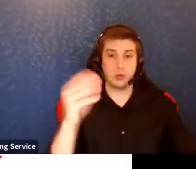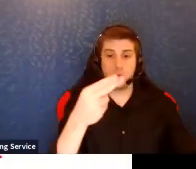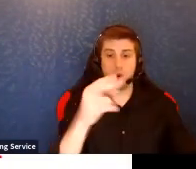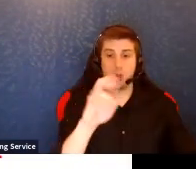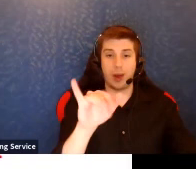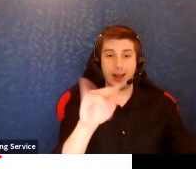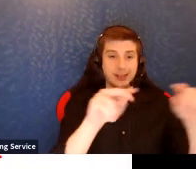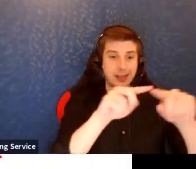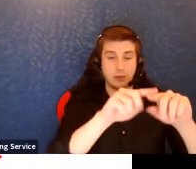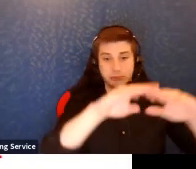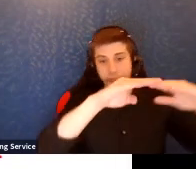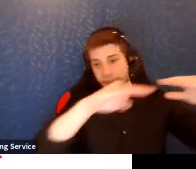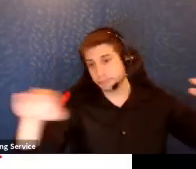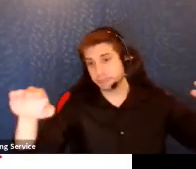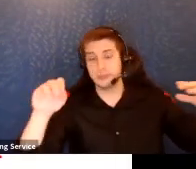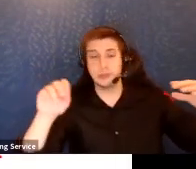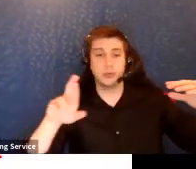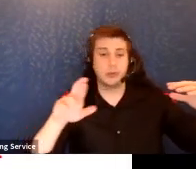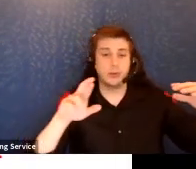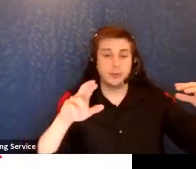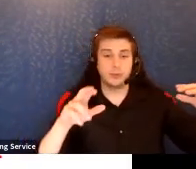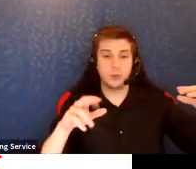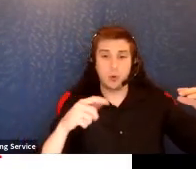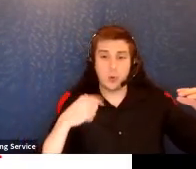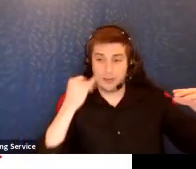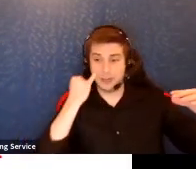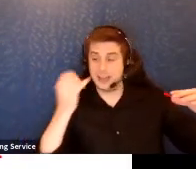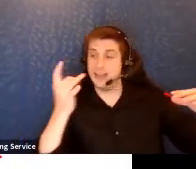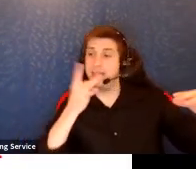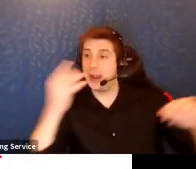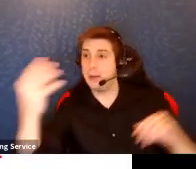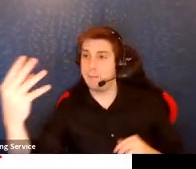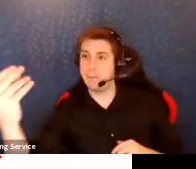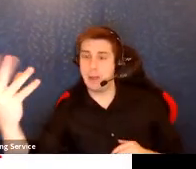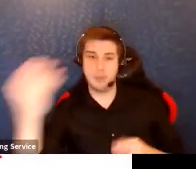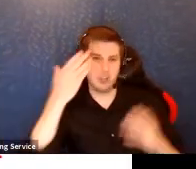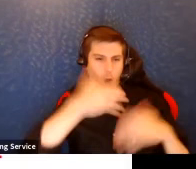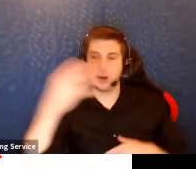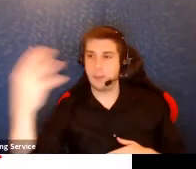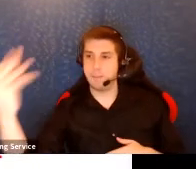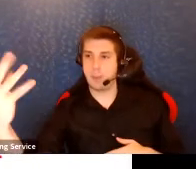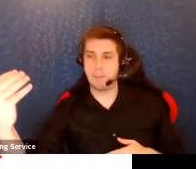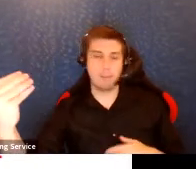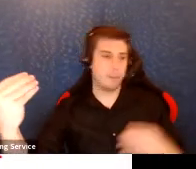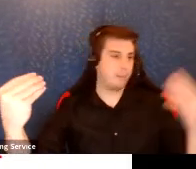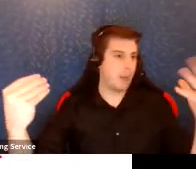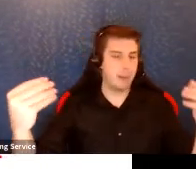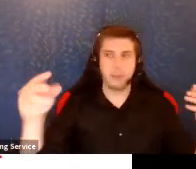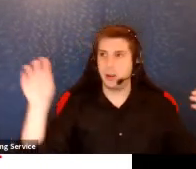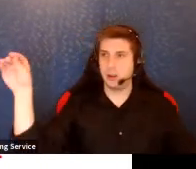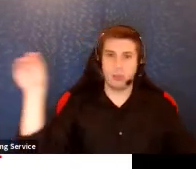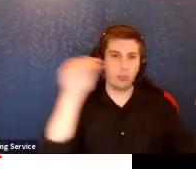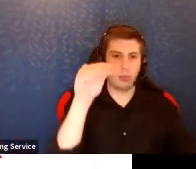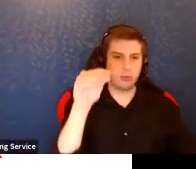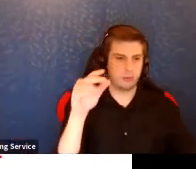see are these lights moving around. Now, if we see one light here and one light there, and this light's moving here, does that mean that